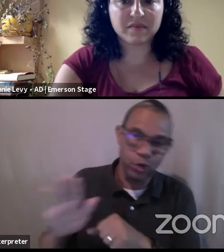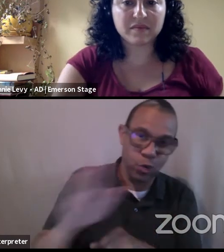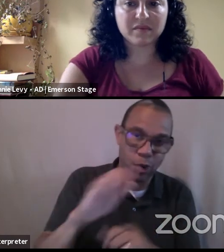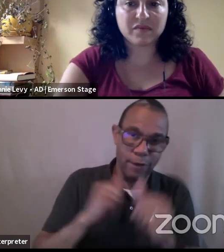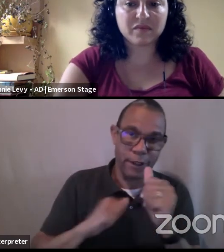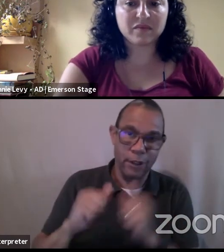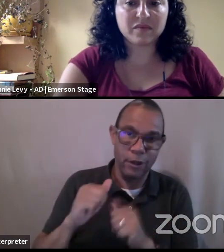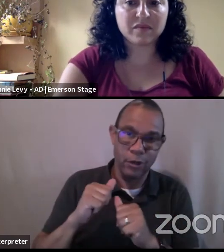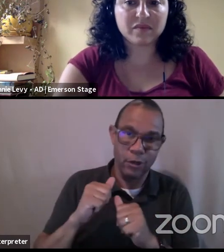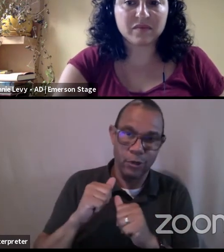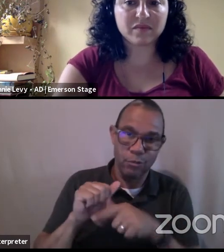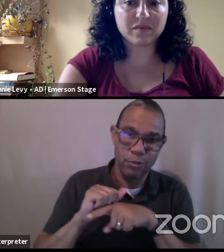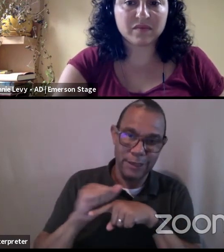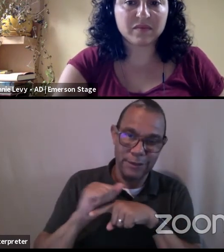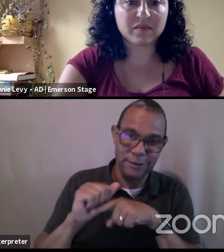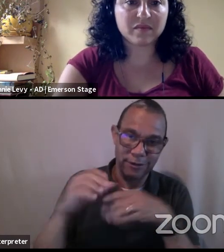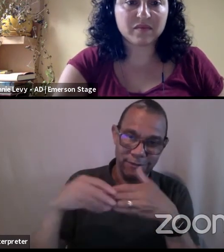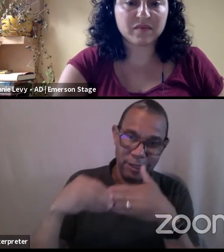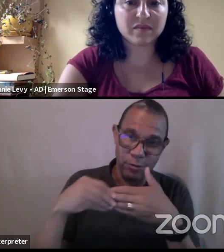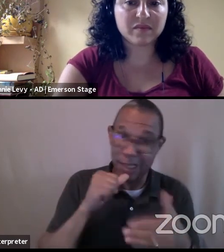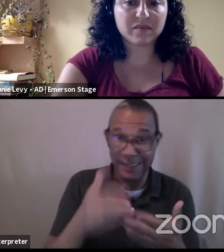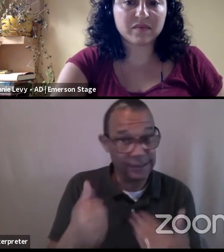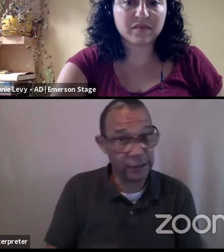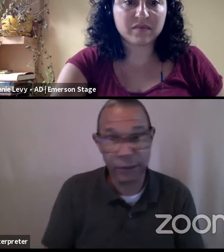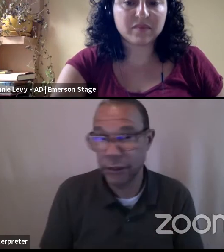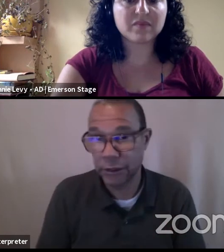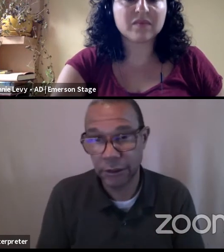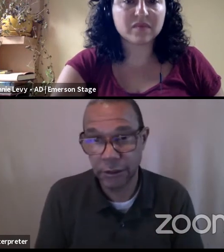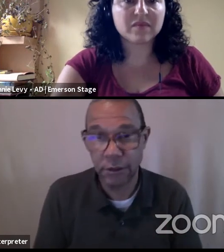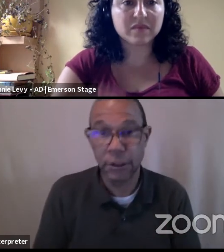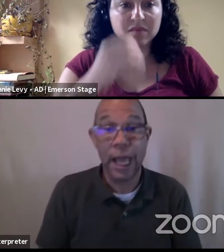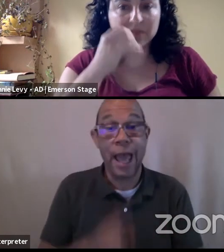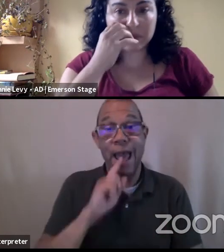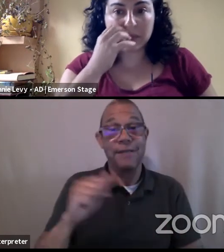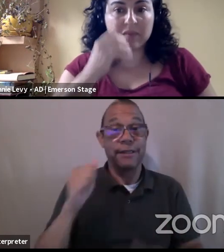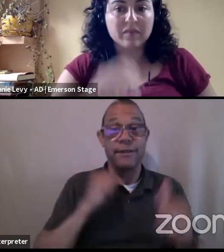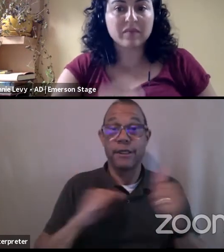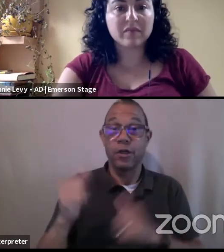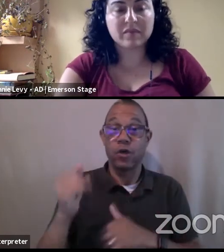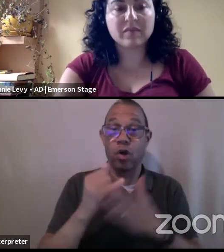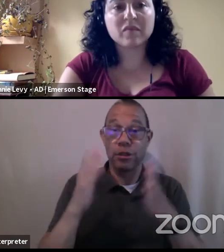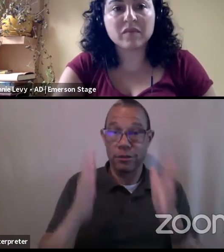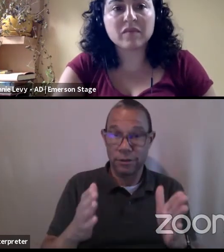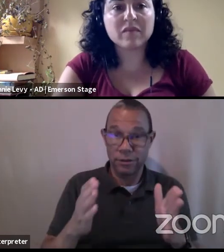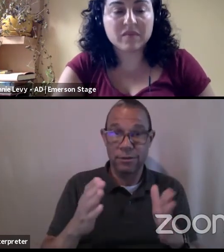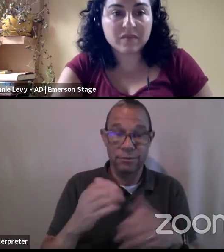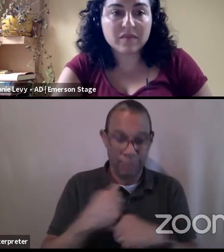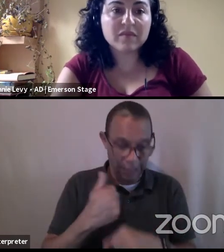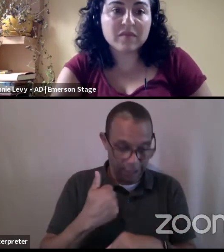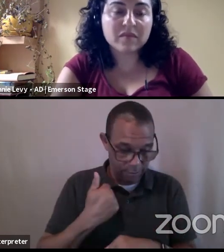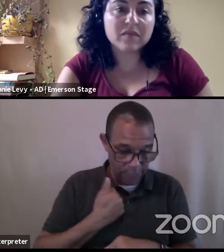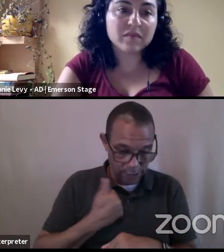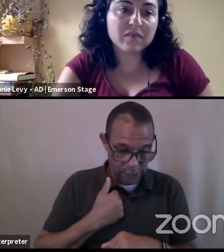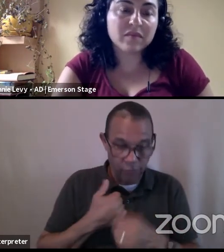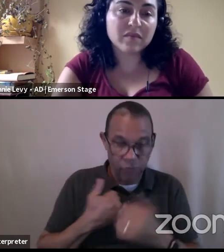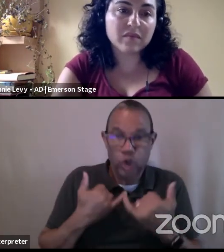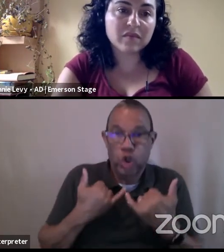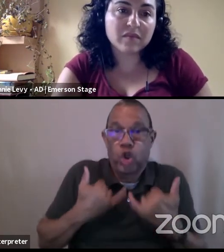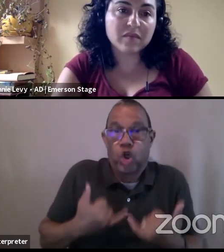flexible. It's not easy as a theater artist to make, uh, yourself immediate, uh,